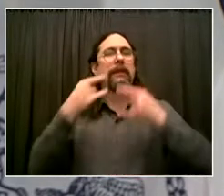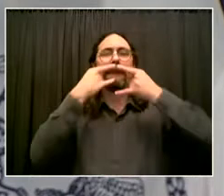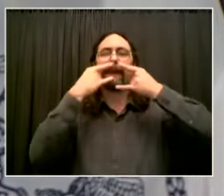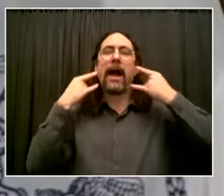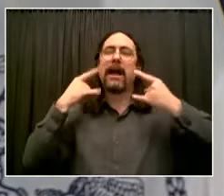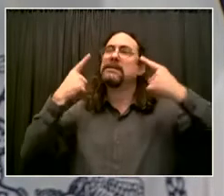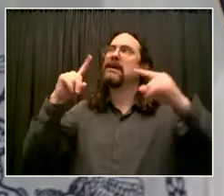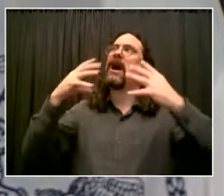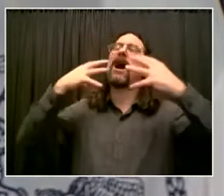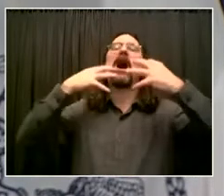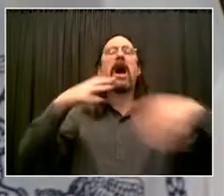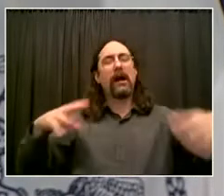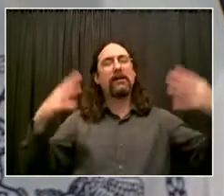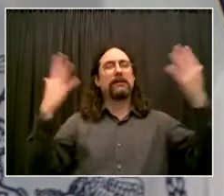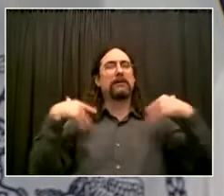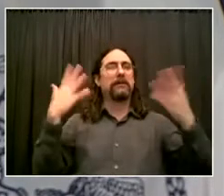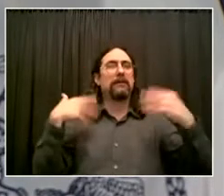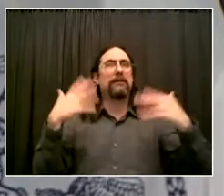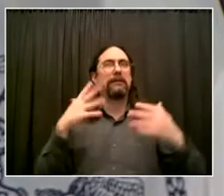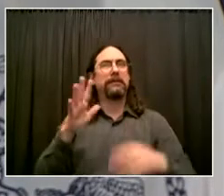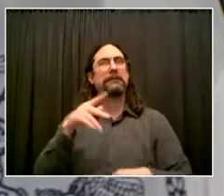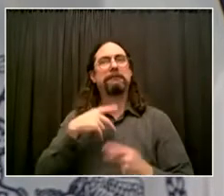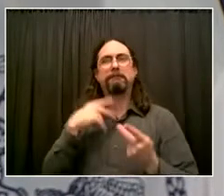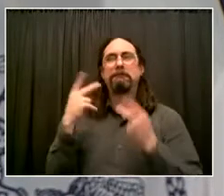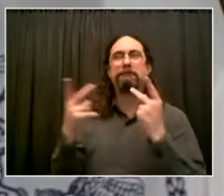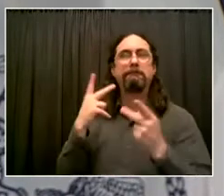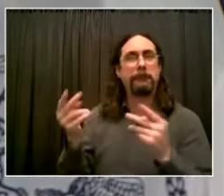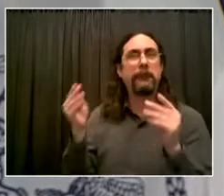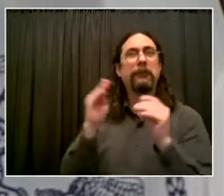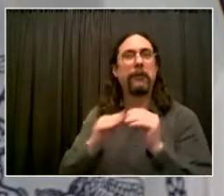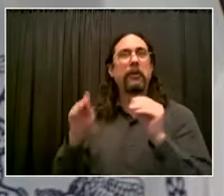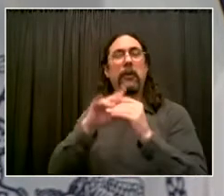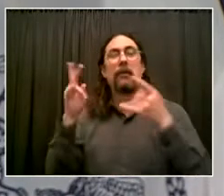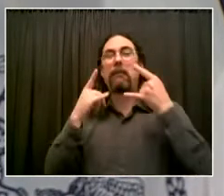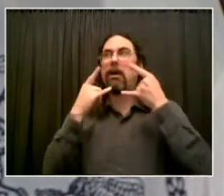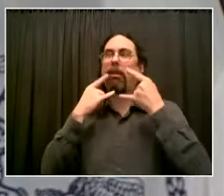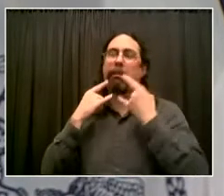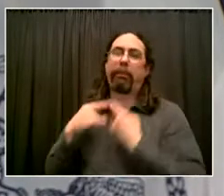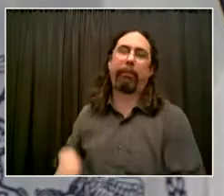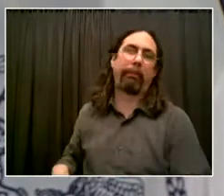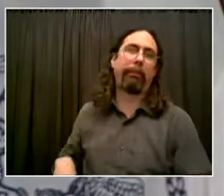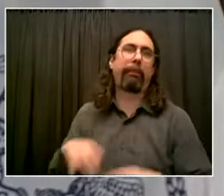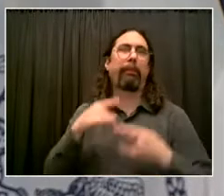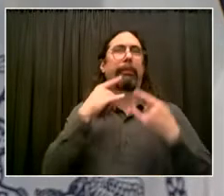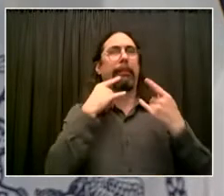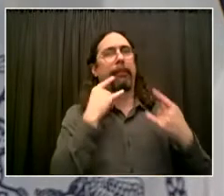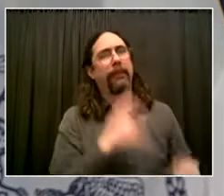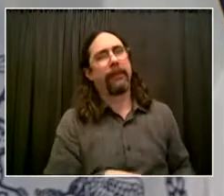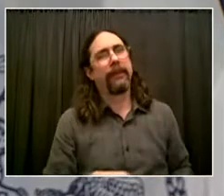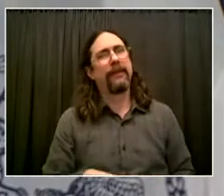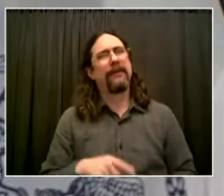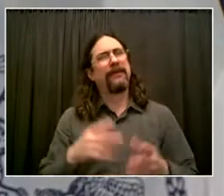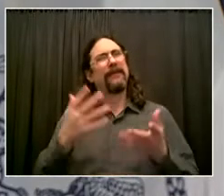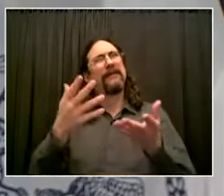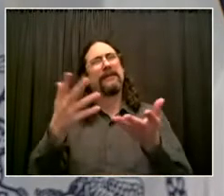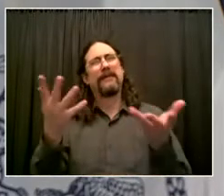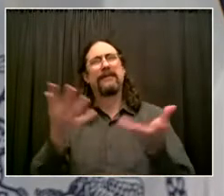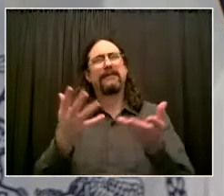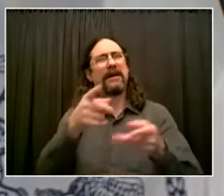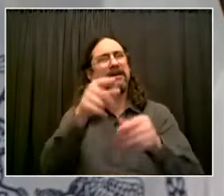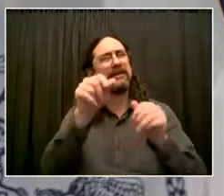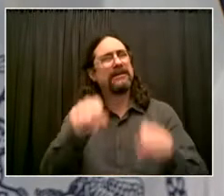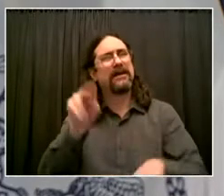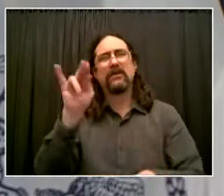sometimes just asking, apparently, is not enough. Look, I think it's a fair